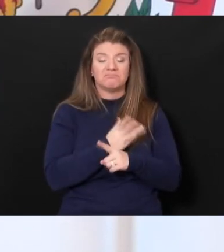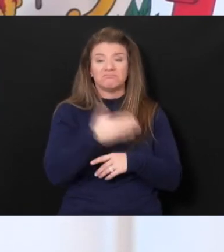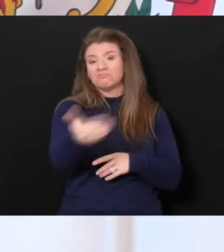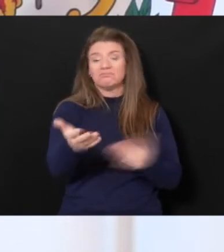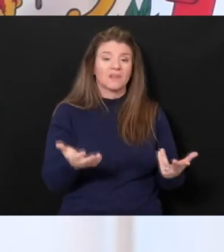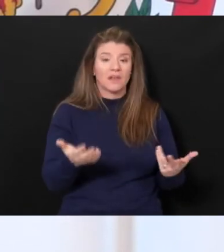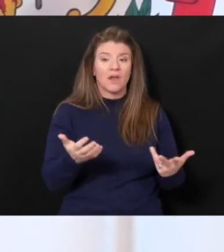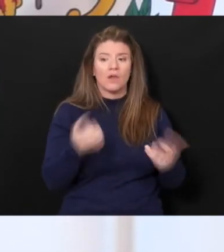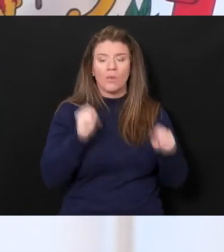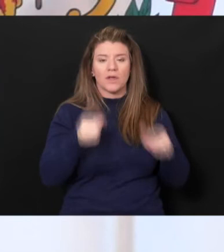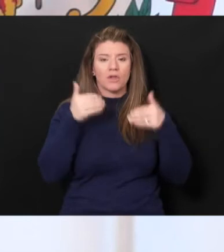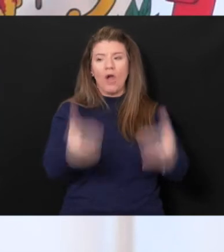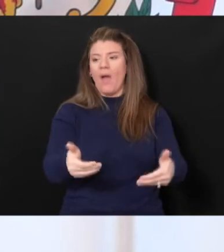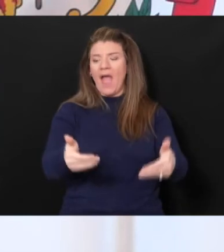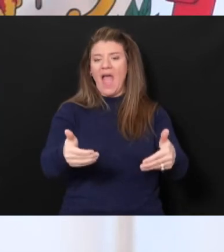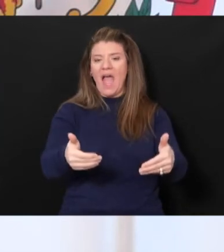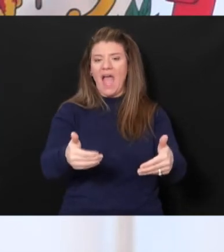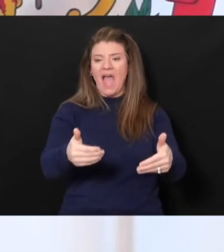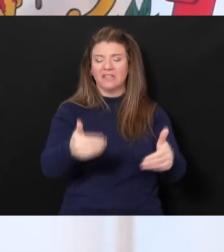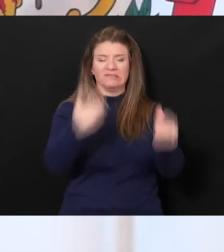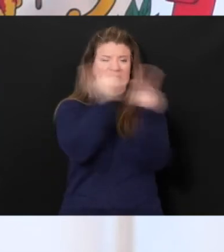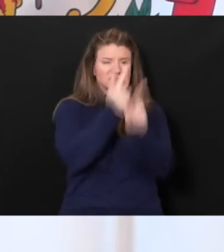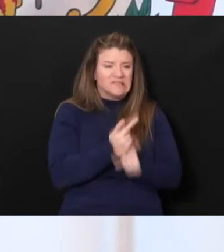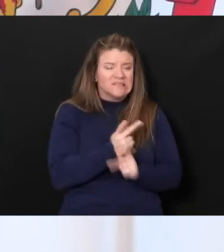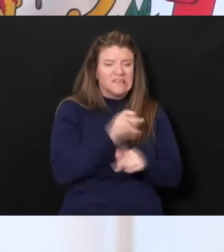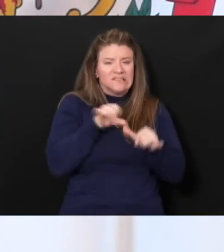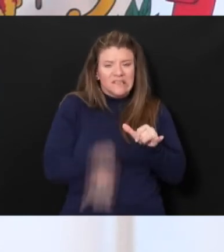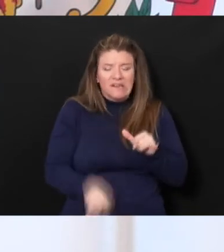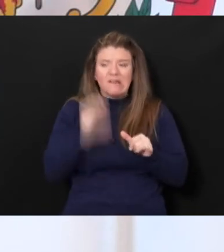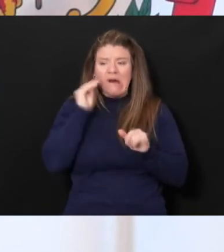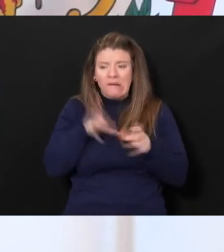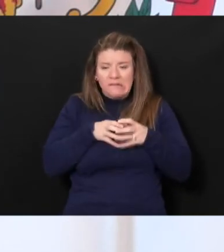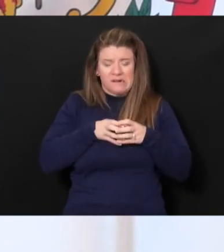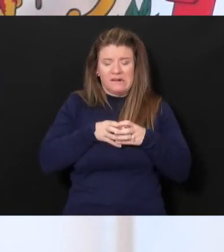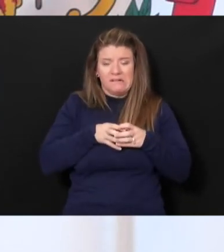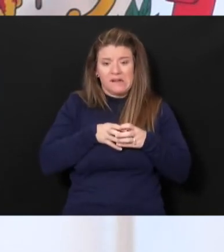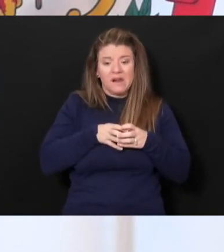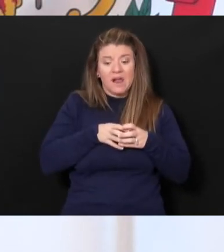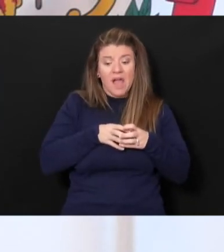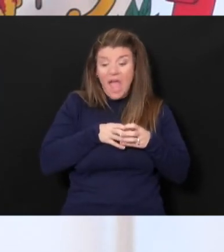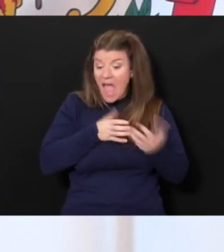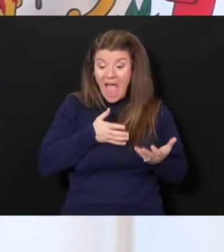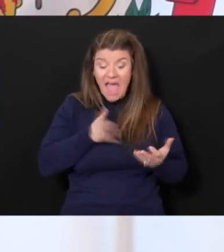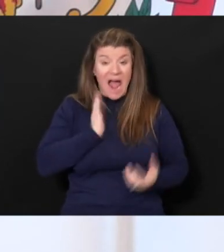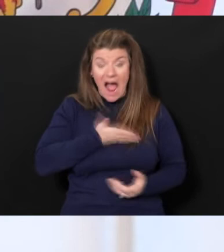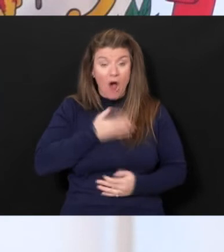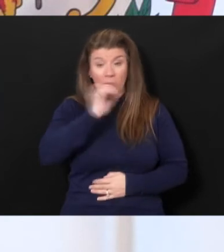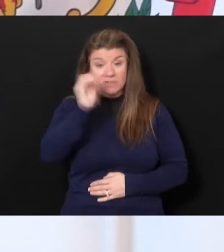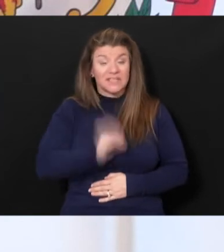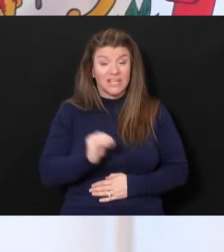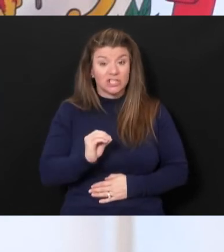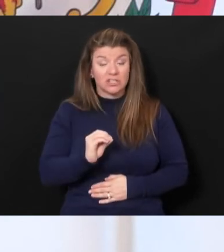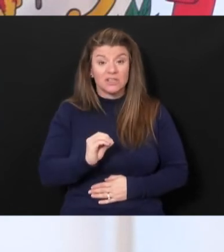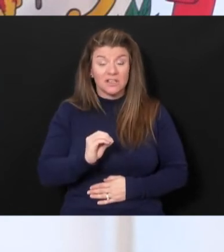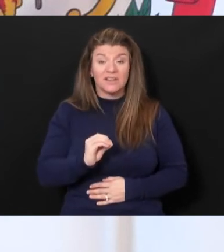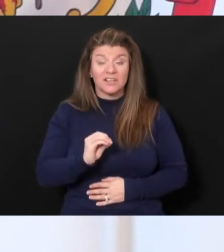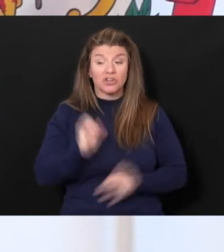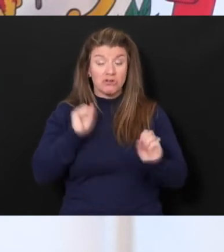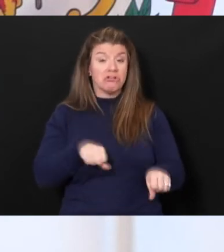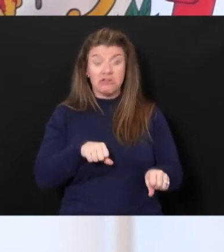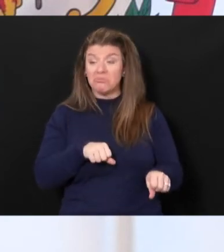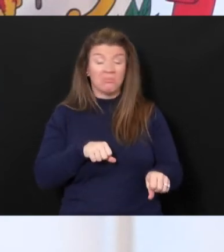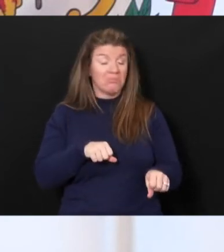and we can batten down the hatches and bubble wrap us, and we'll make it probably our percentage of from the standpoint